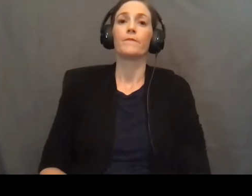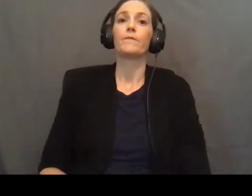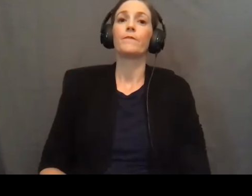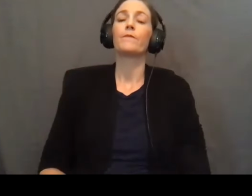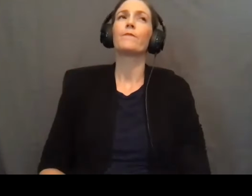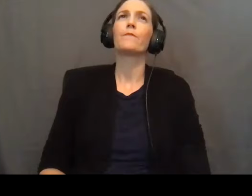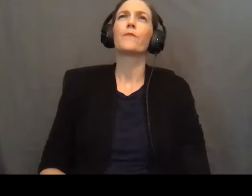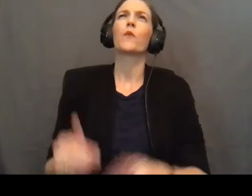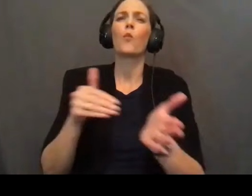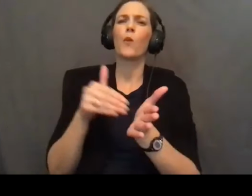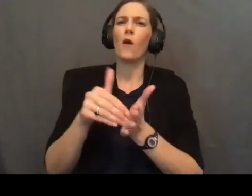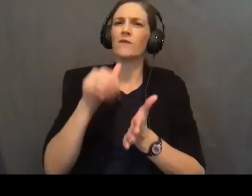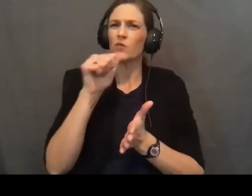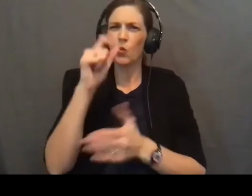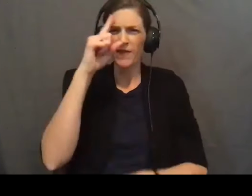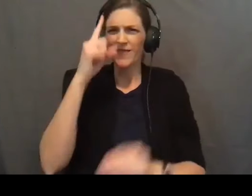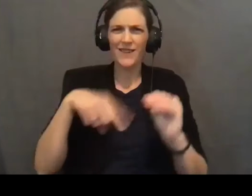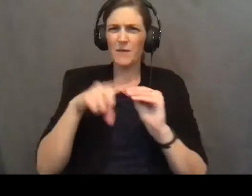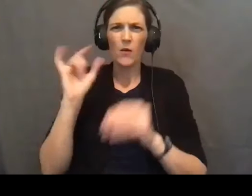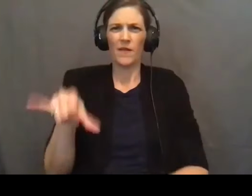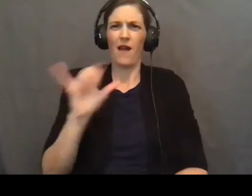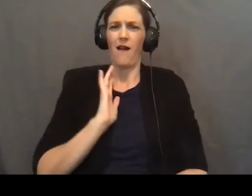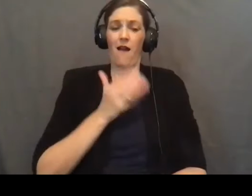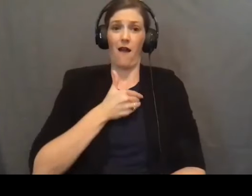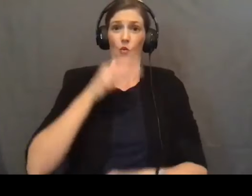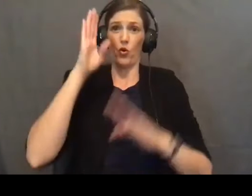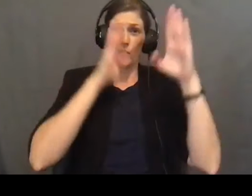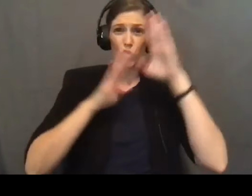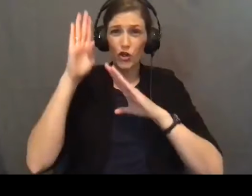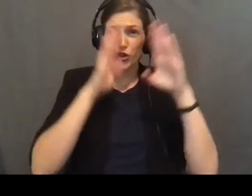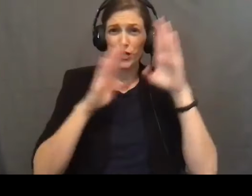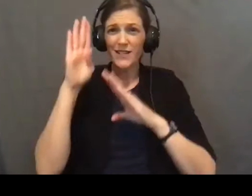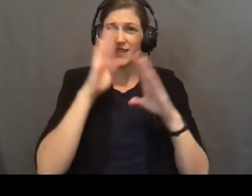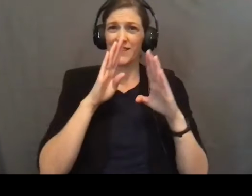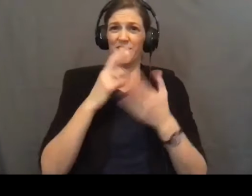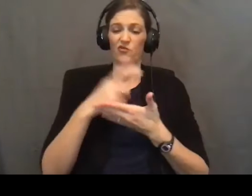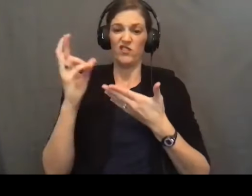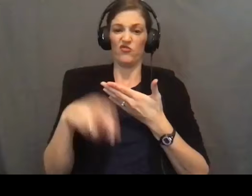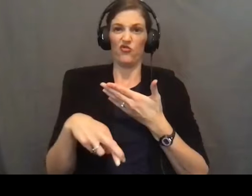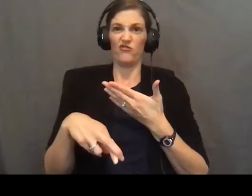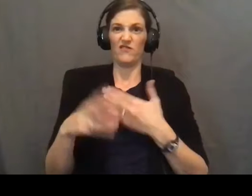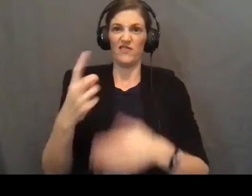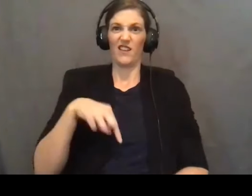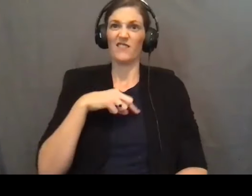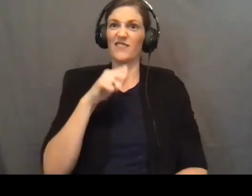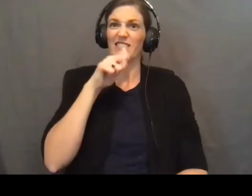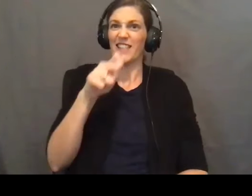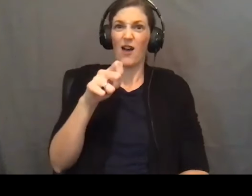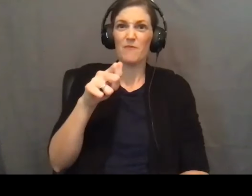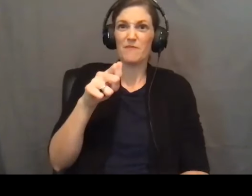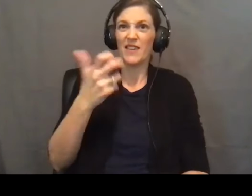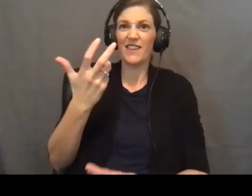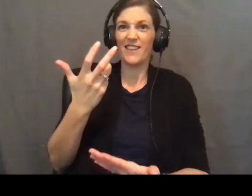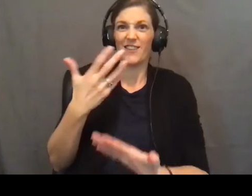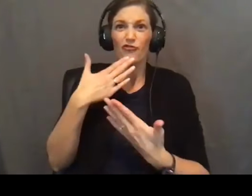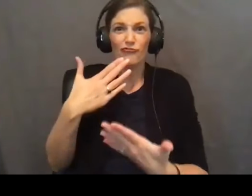We often don't think of this, that our worry results in us not being gracious. You ever think about that when